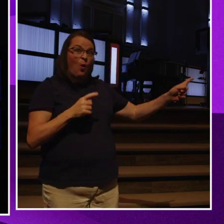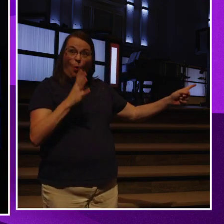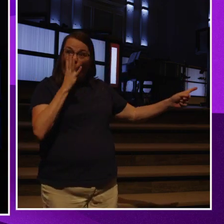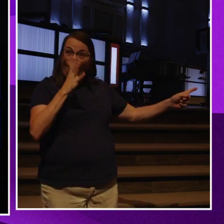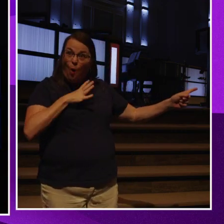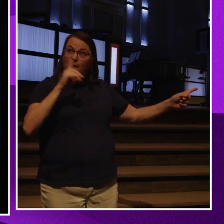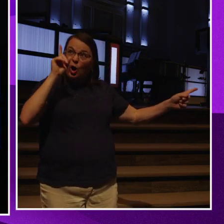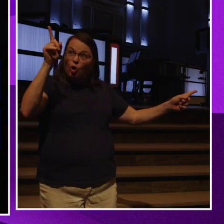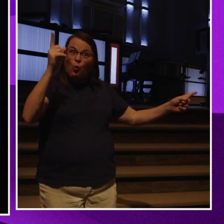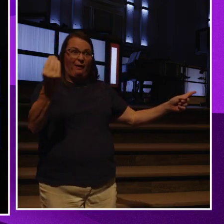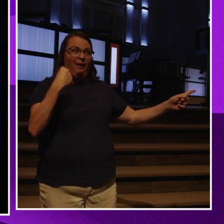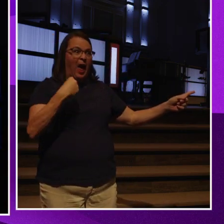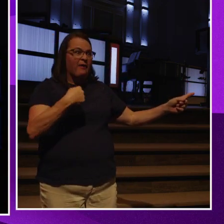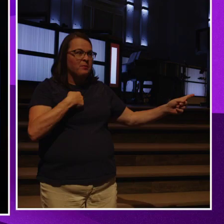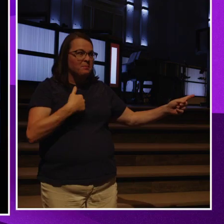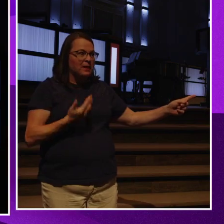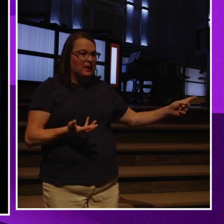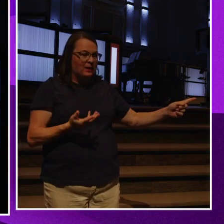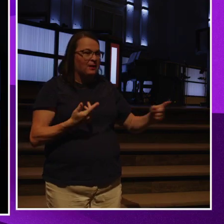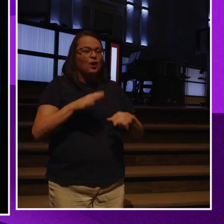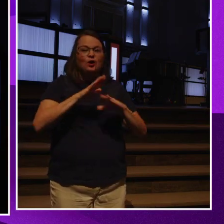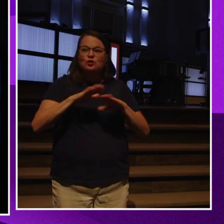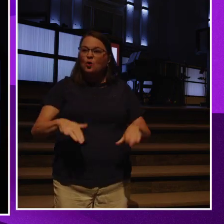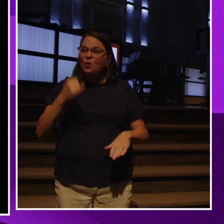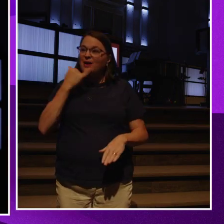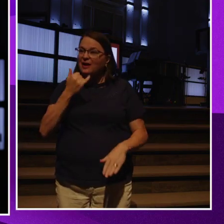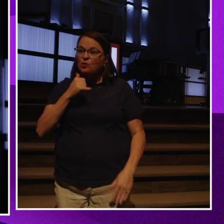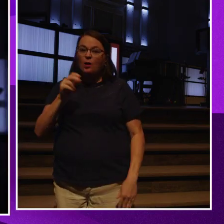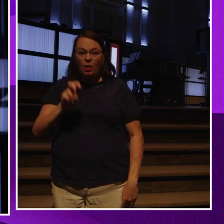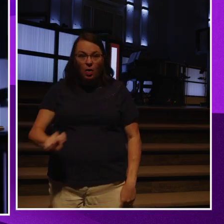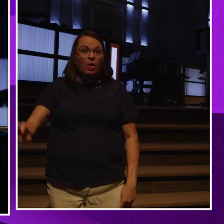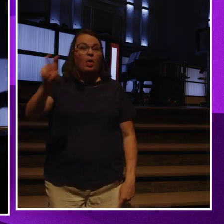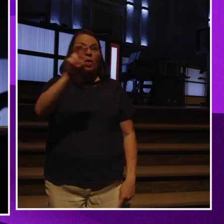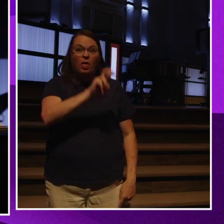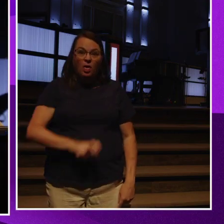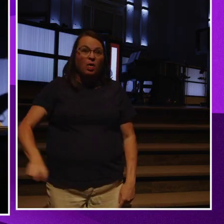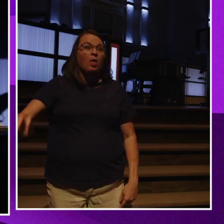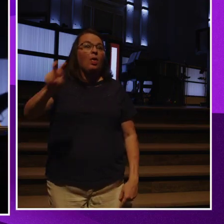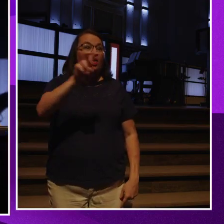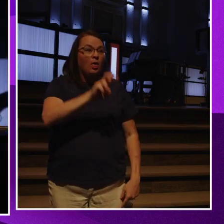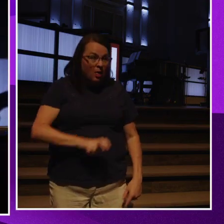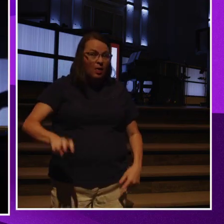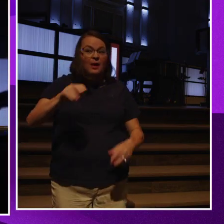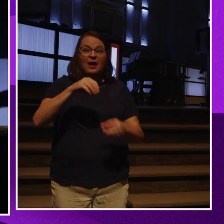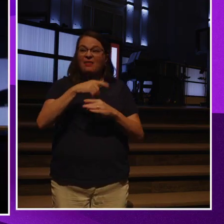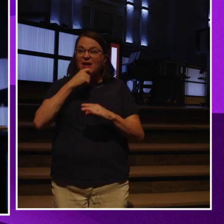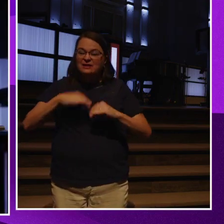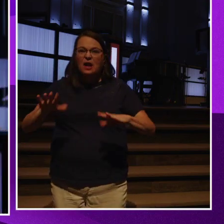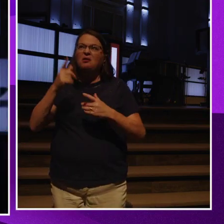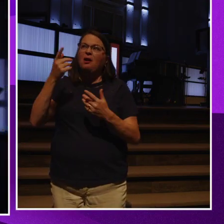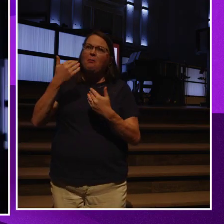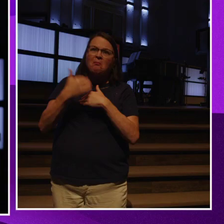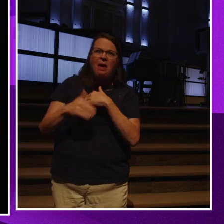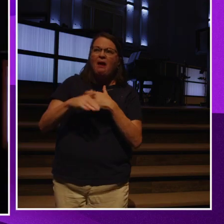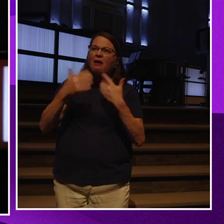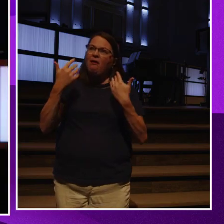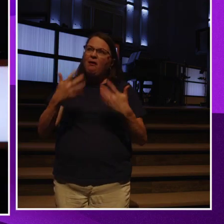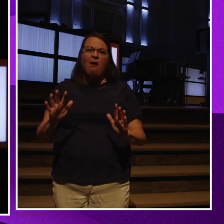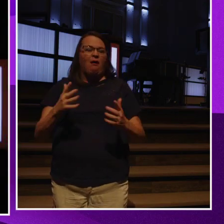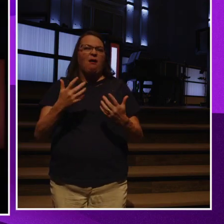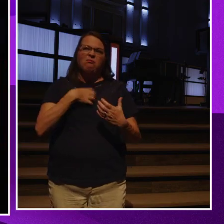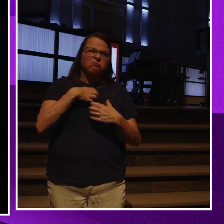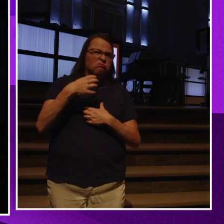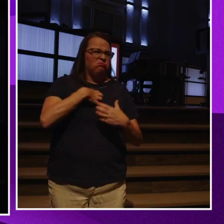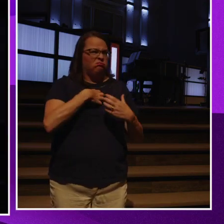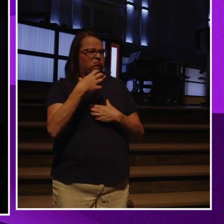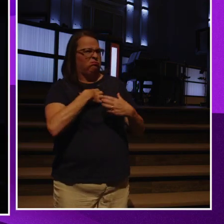The children of Israel would say, well, God, you just brought us out here in the desert. All you've given us is this manna to eat, grumbling. We constantly